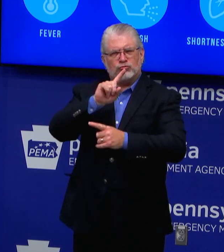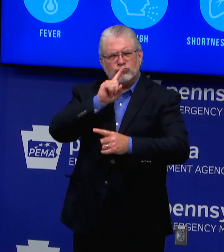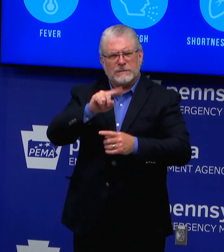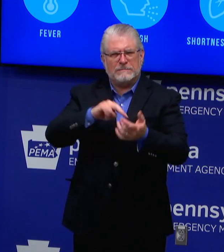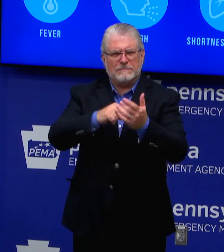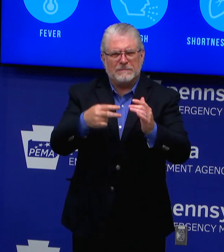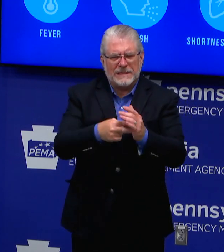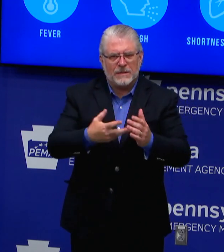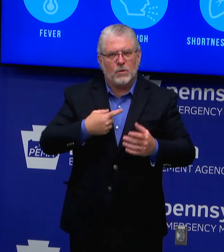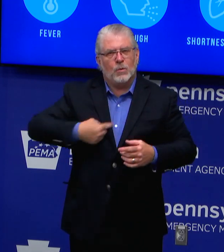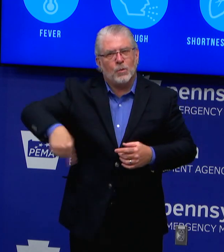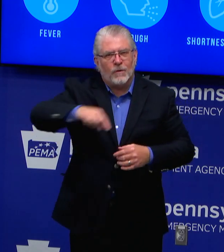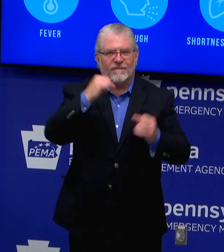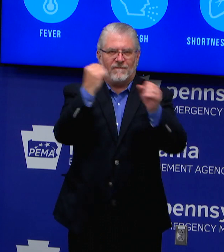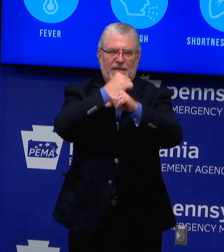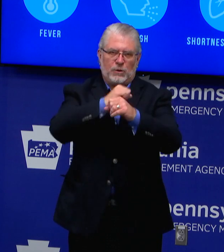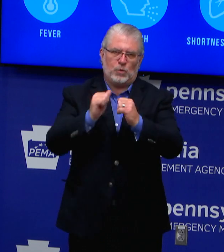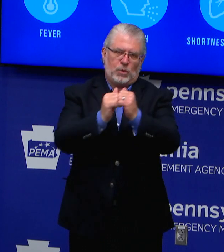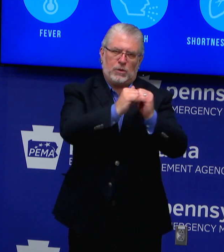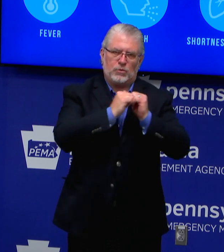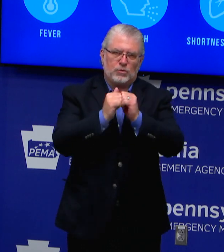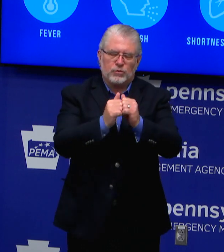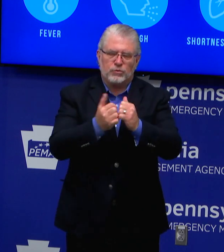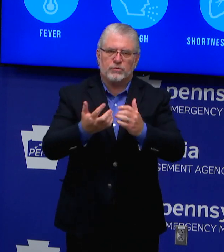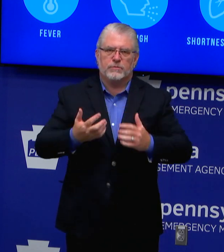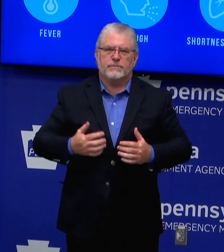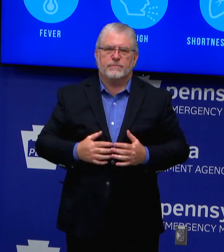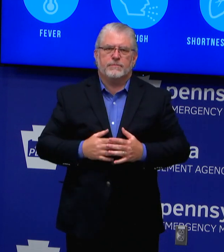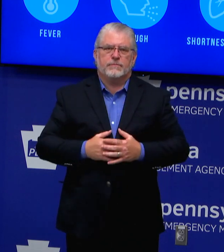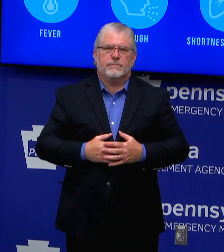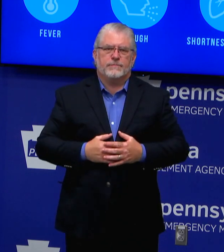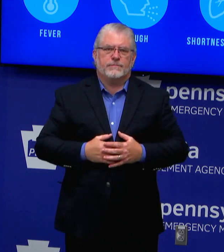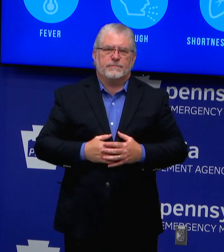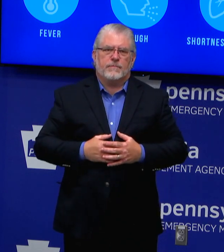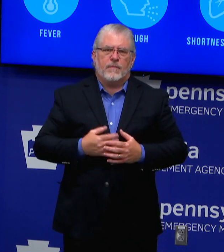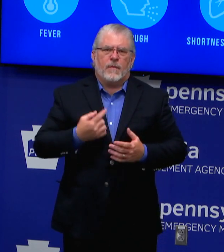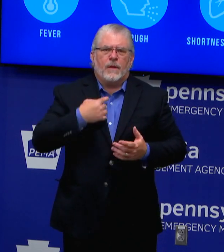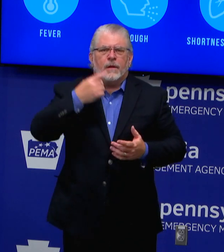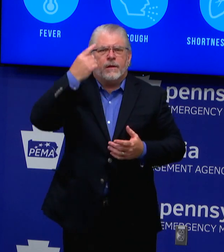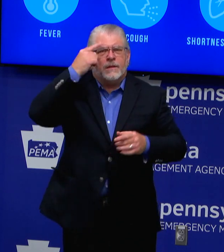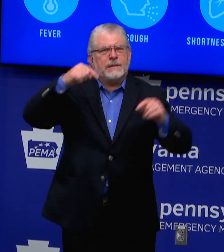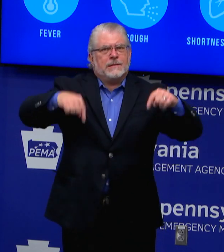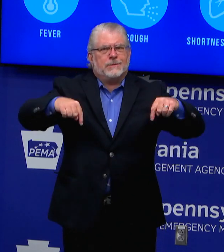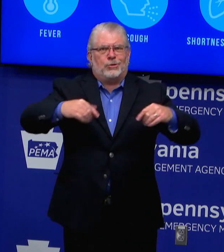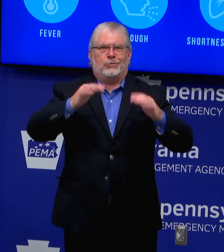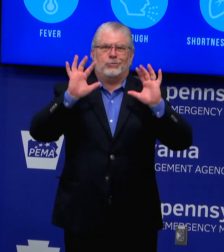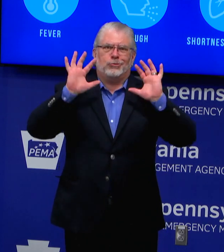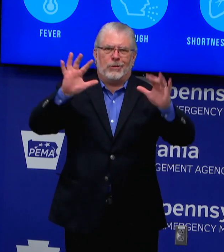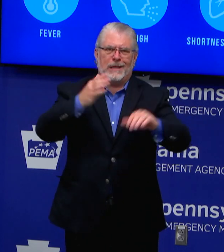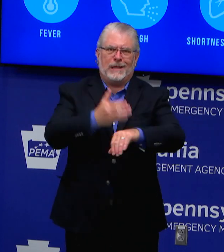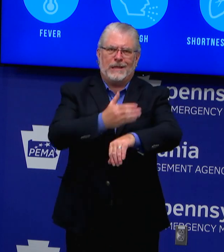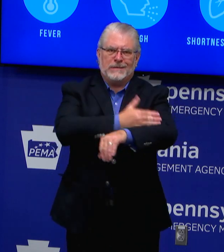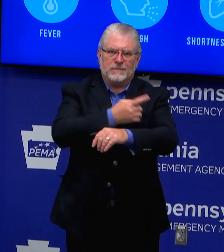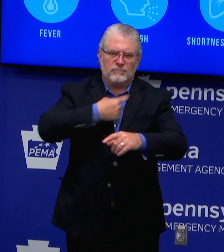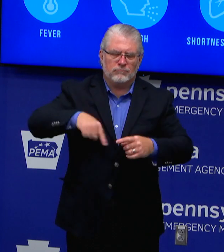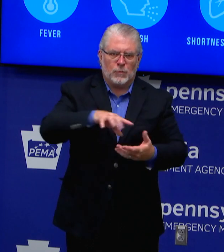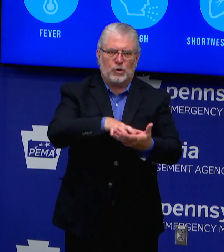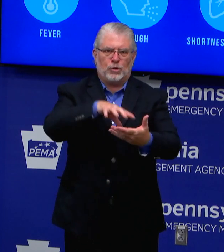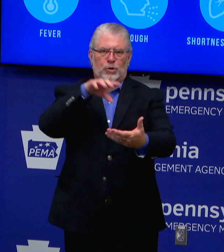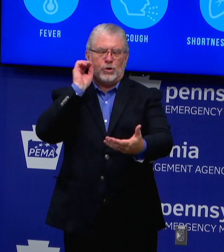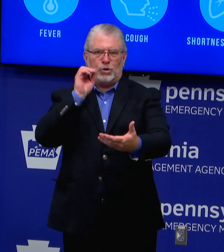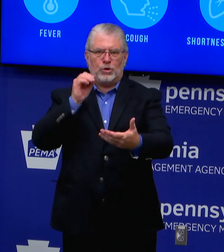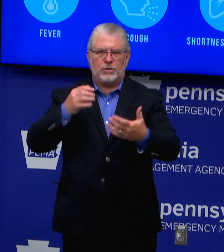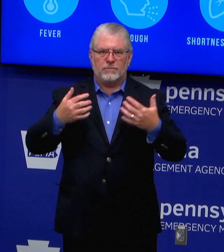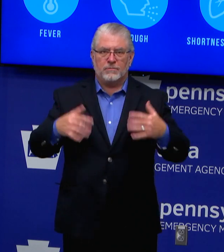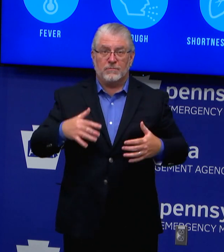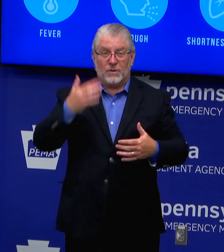that's what I think is a good object lesson, that some things are different now that the Southwest is in a yellow